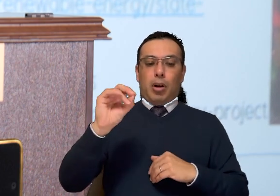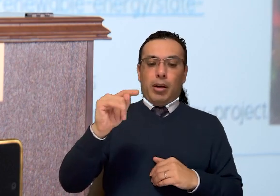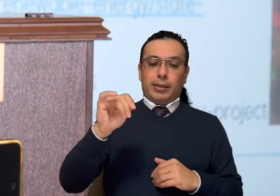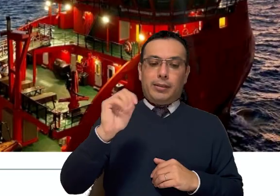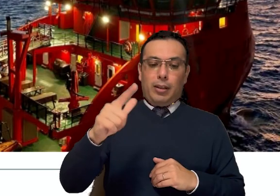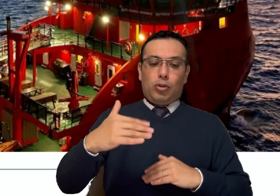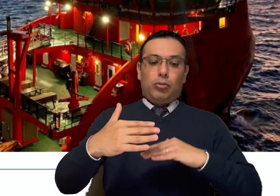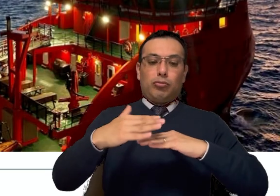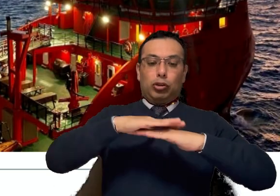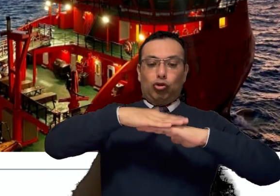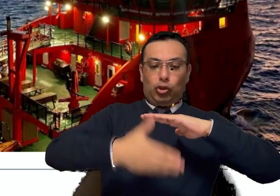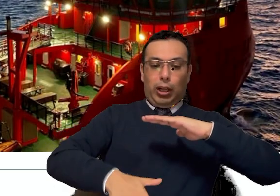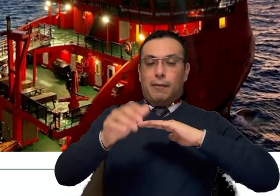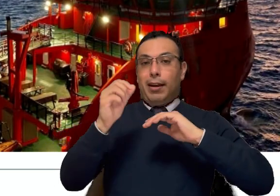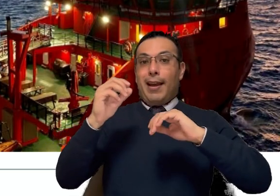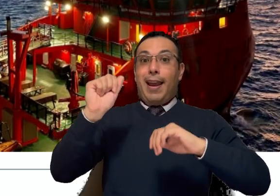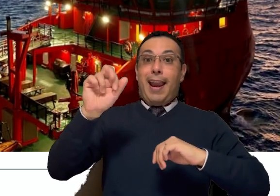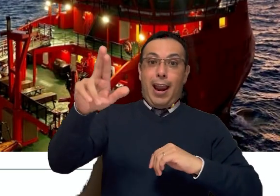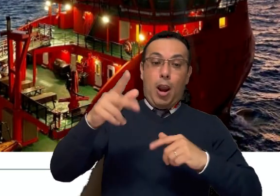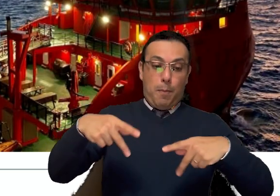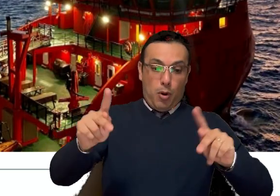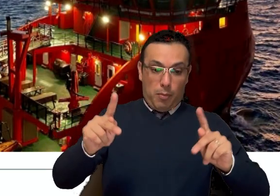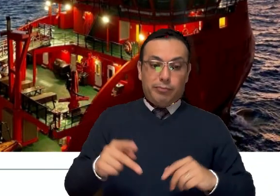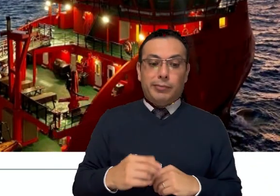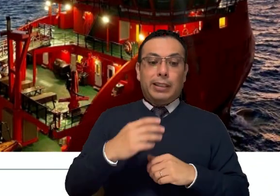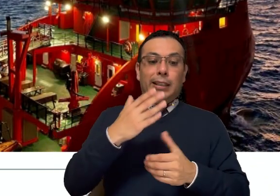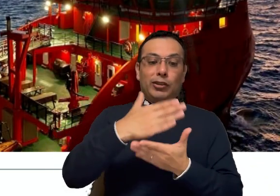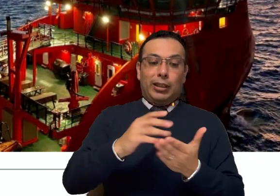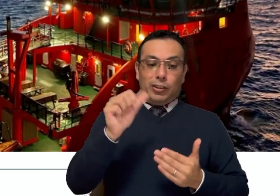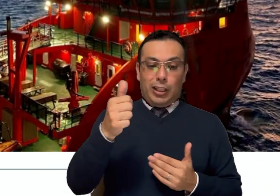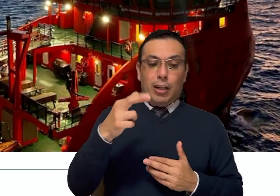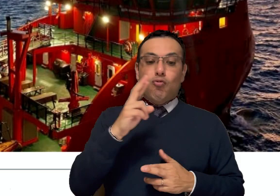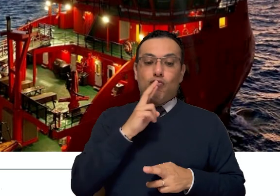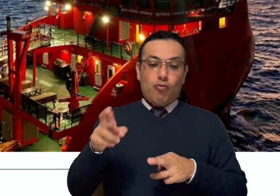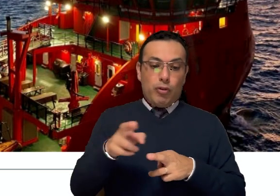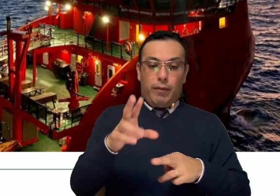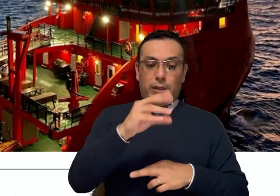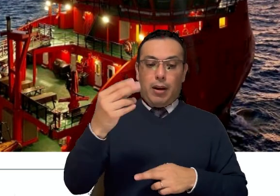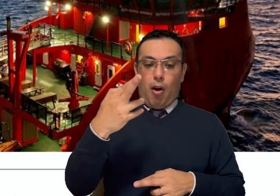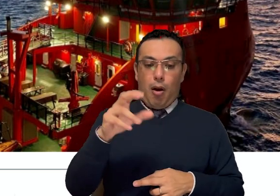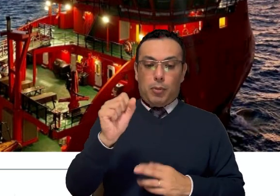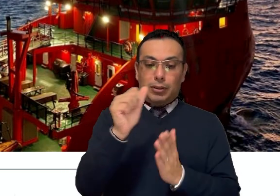Harbors Act and Section 404 Clean Waters Act permits, which is the Army Corps of Engineers.